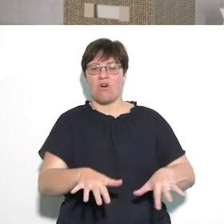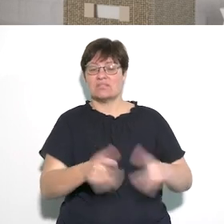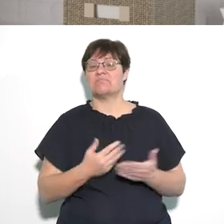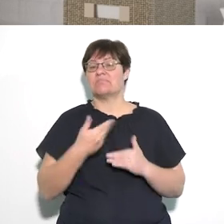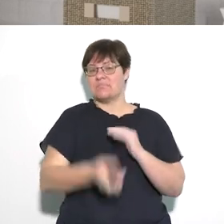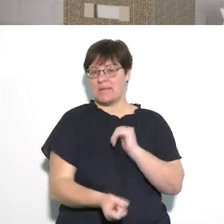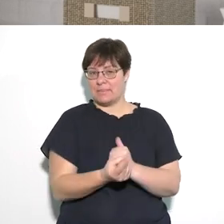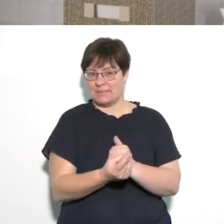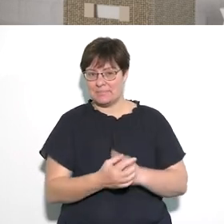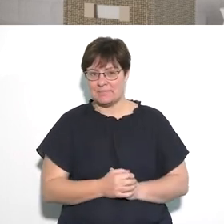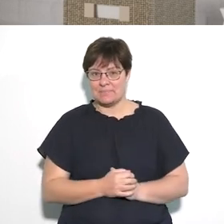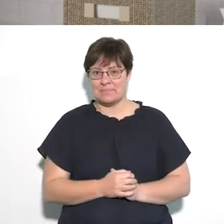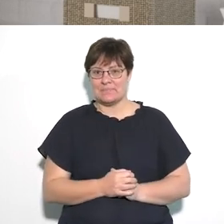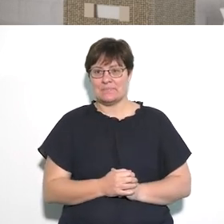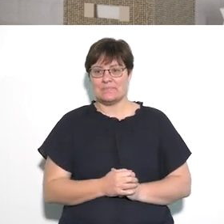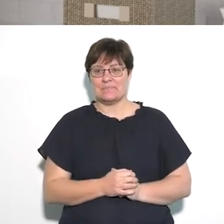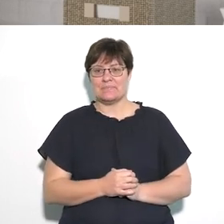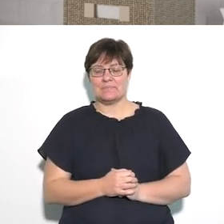grass afterwards.